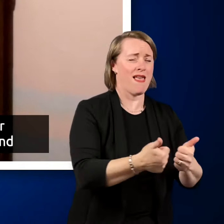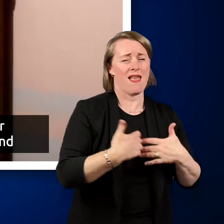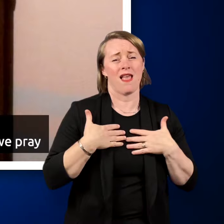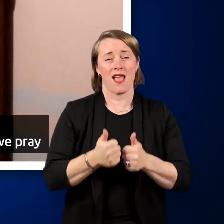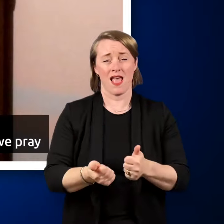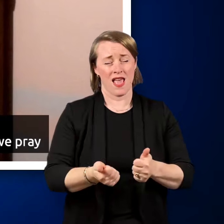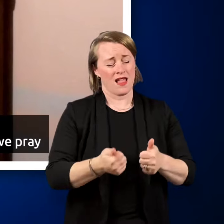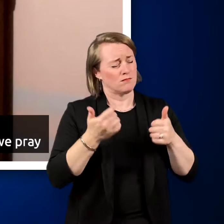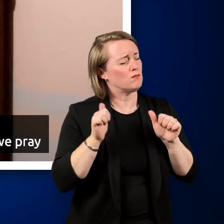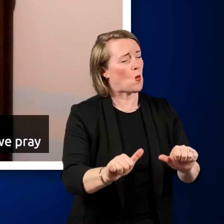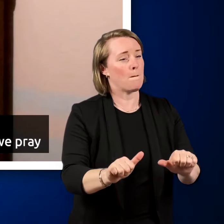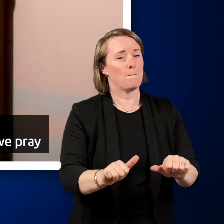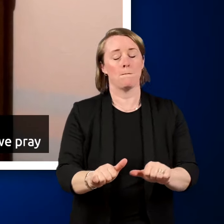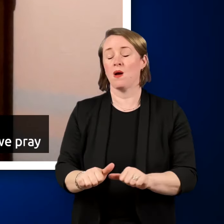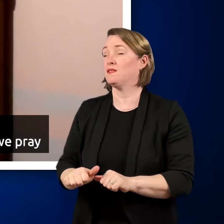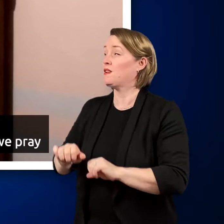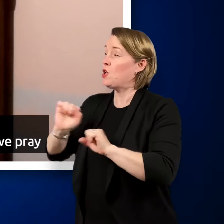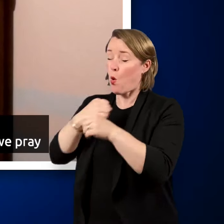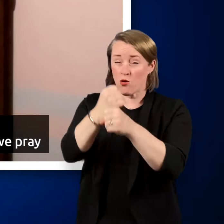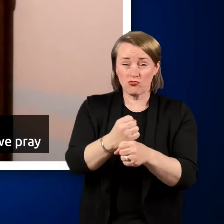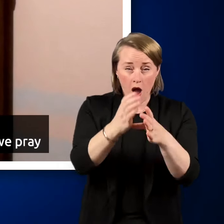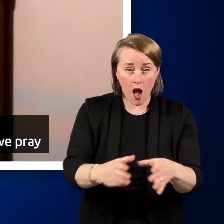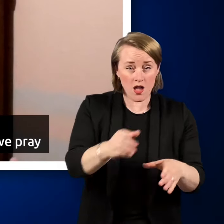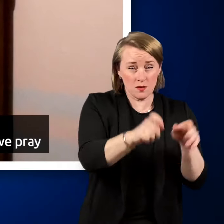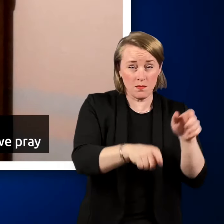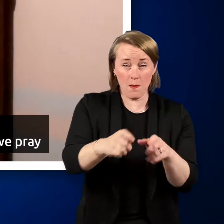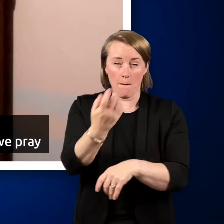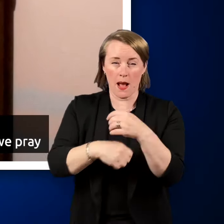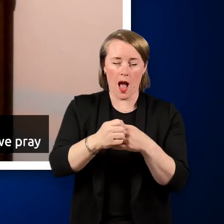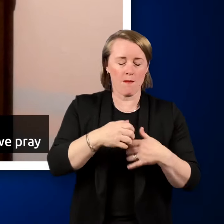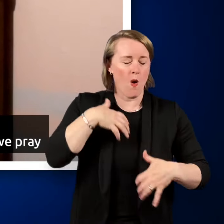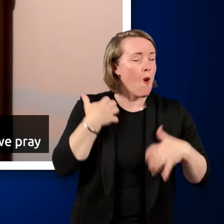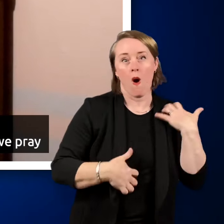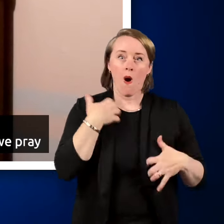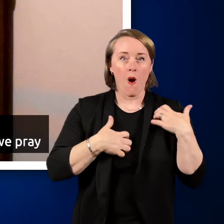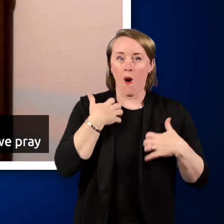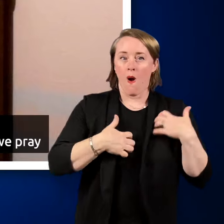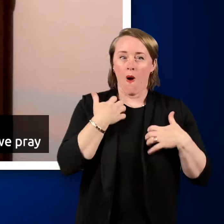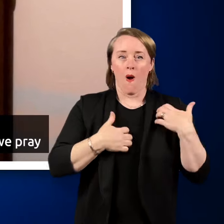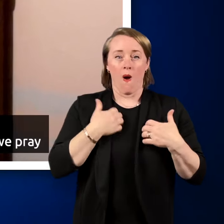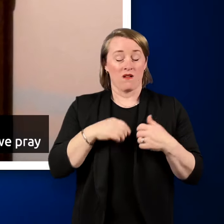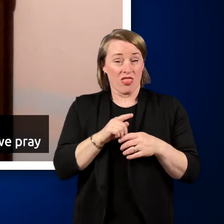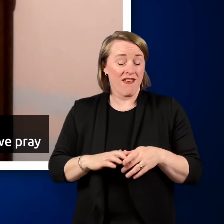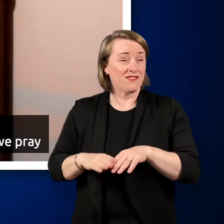and lands. Set your church on fire. Win the